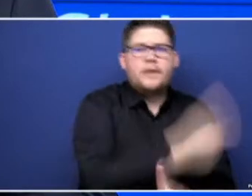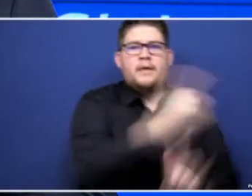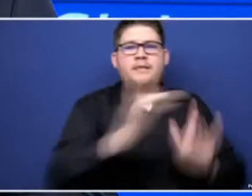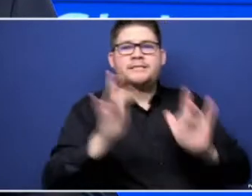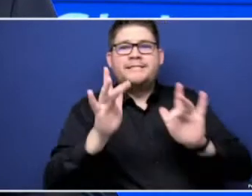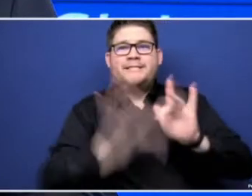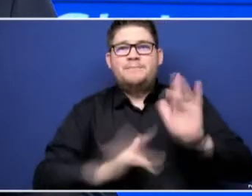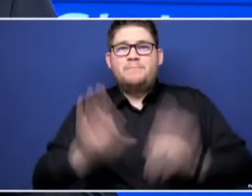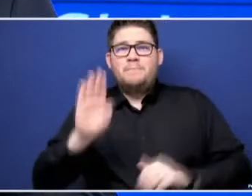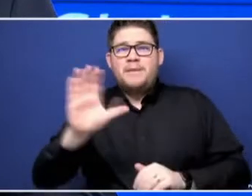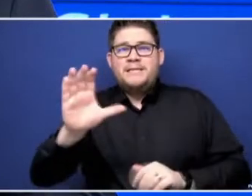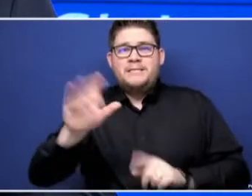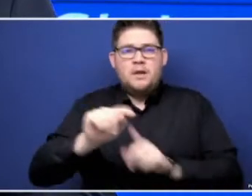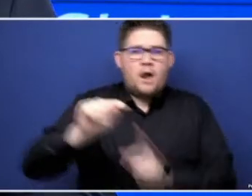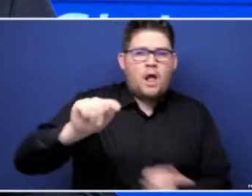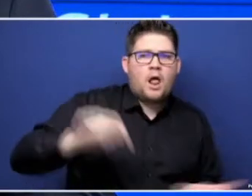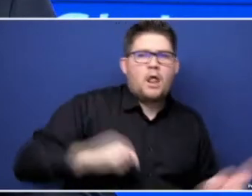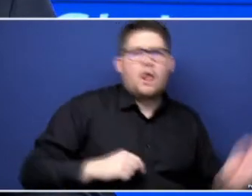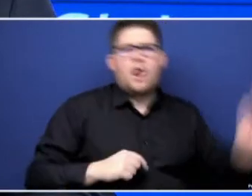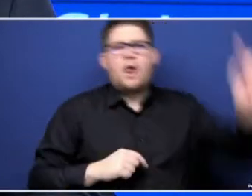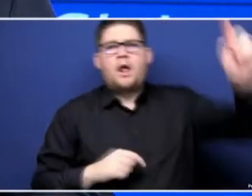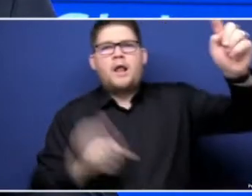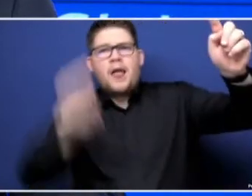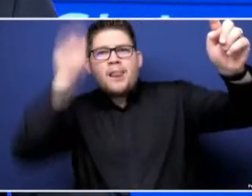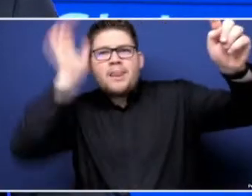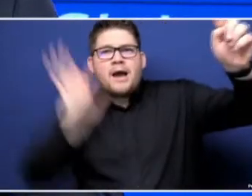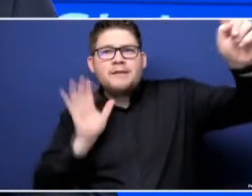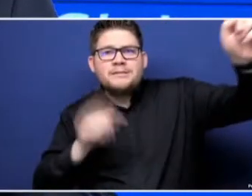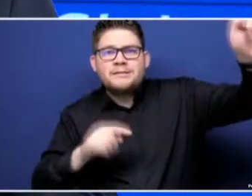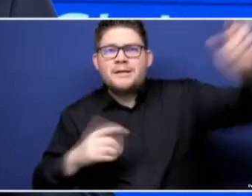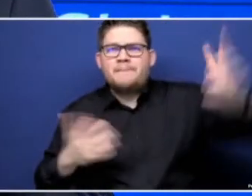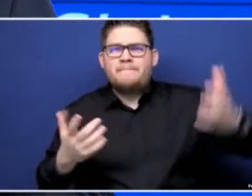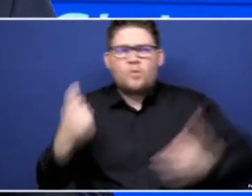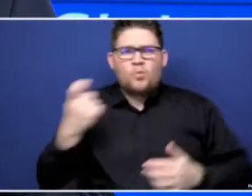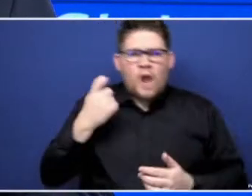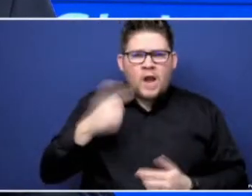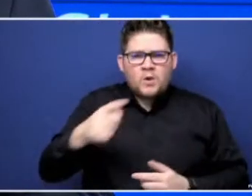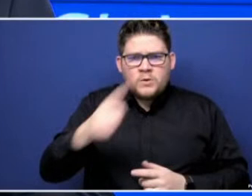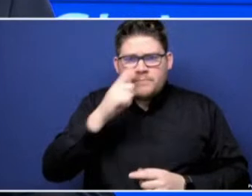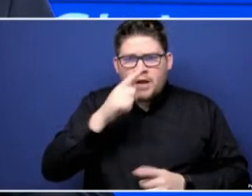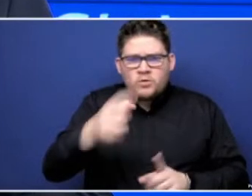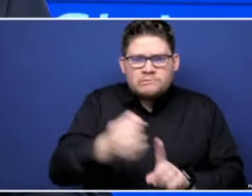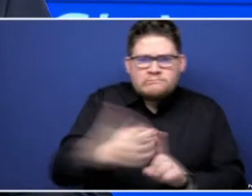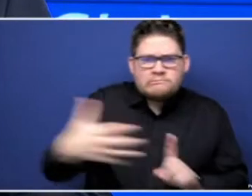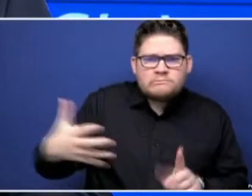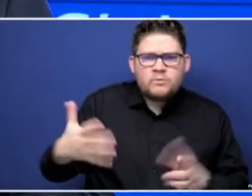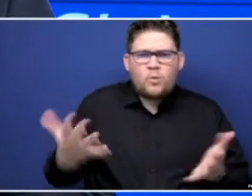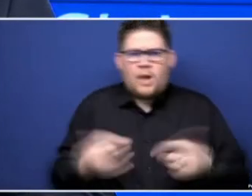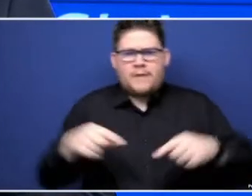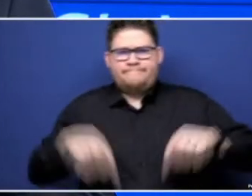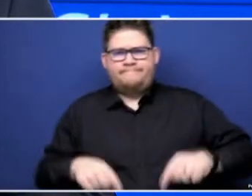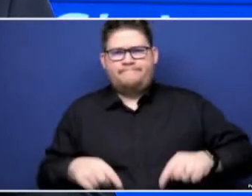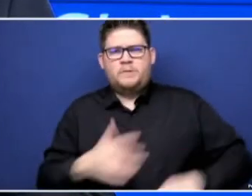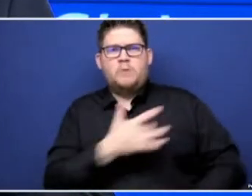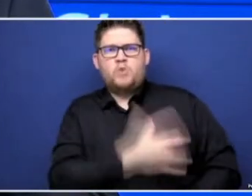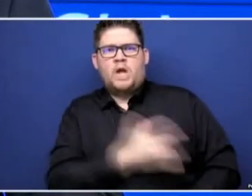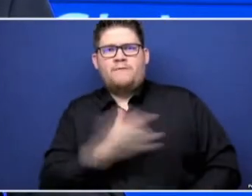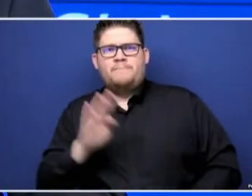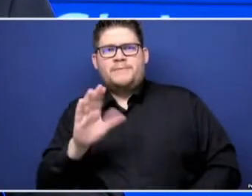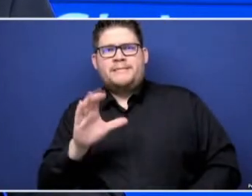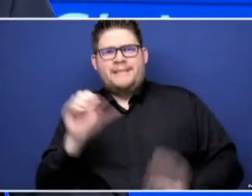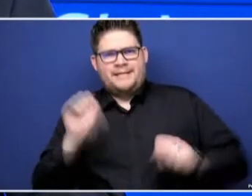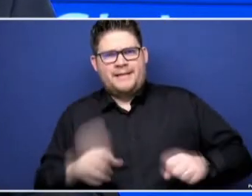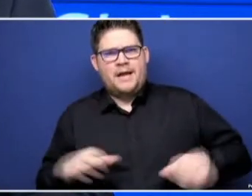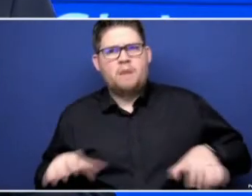made that clear to the Prime Minister's office. He understands that fully. We, of course, are disappointed that Senator